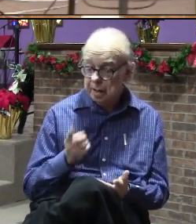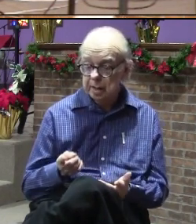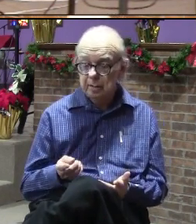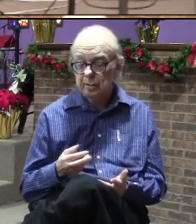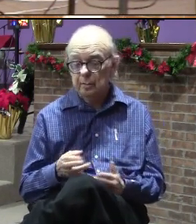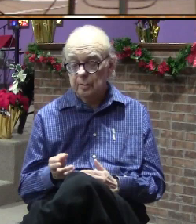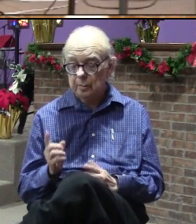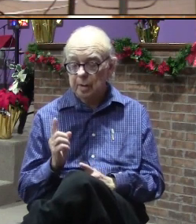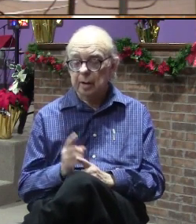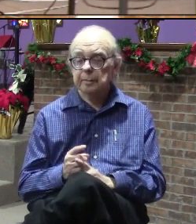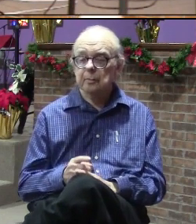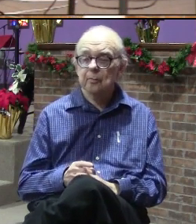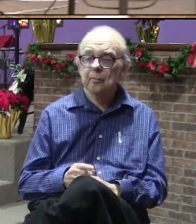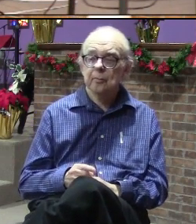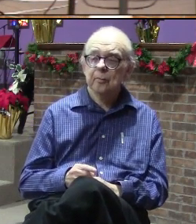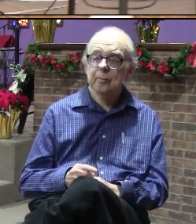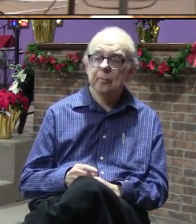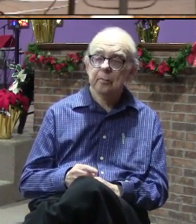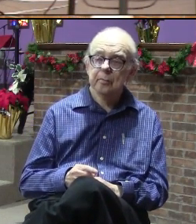Right?